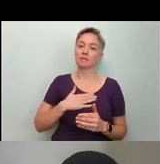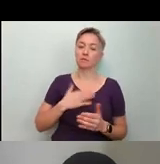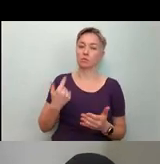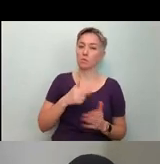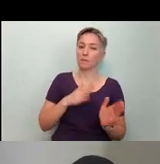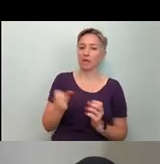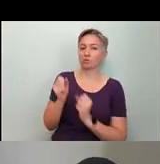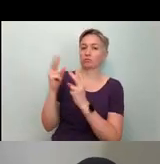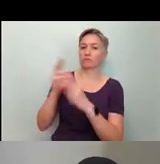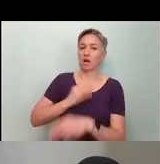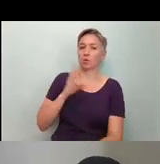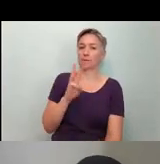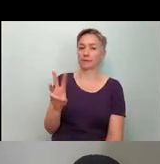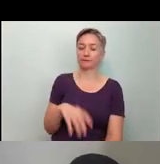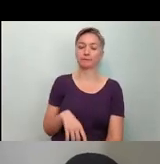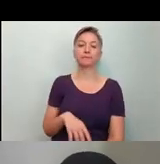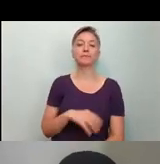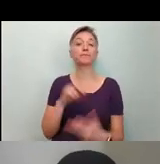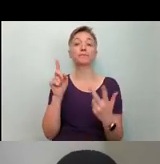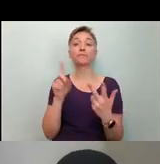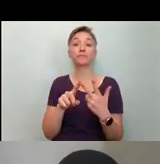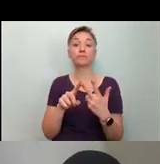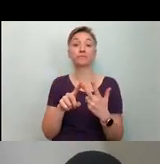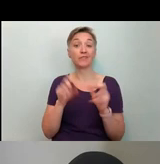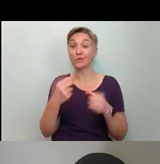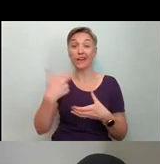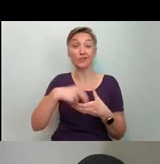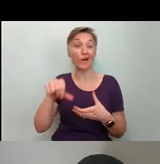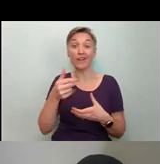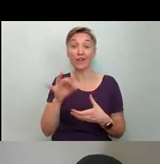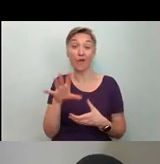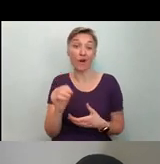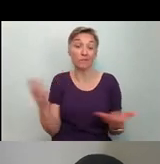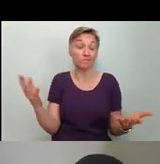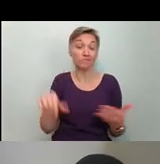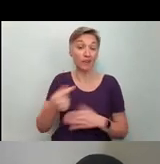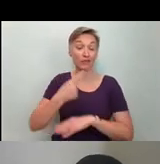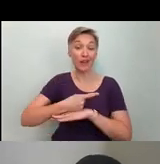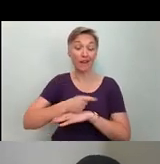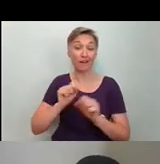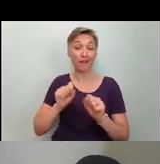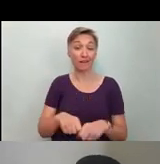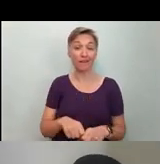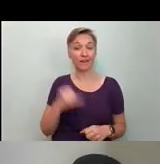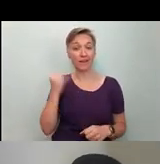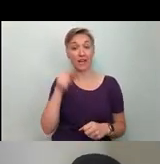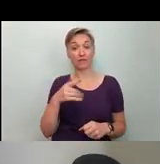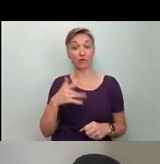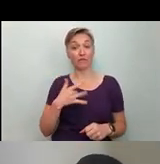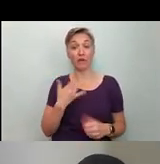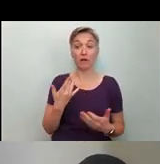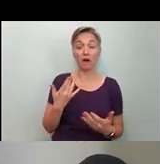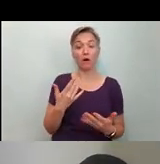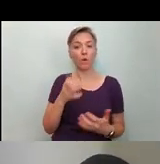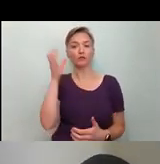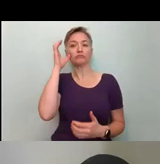website. And also feel free to come to another forum. If you think it'll be valuable to you to possibly hear the information again,